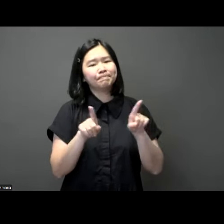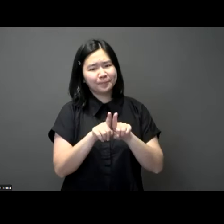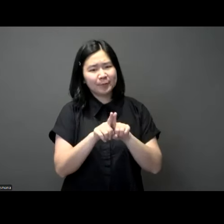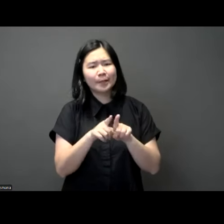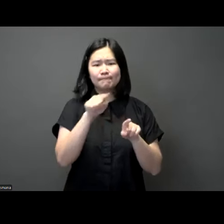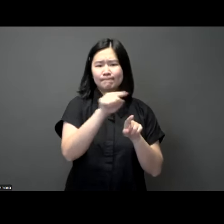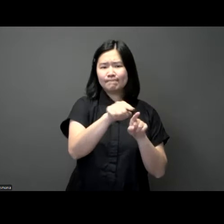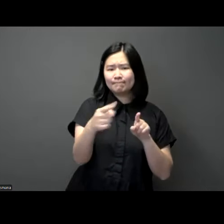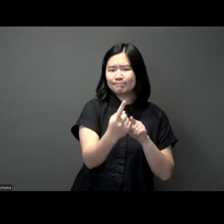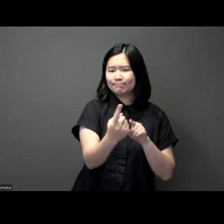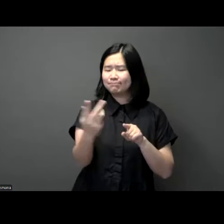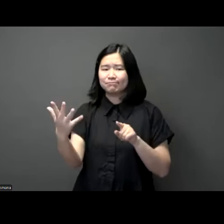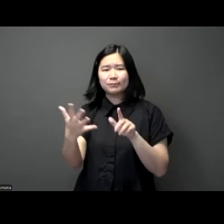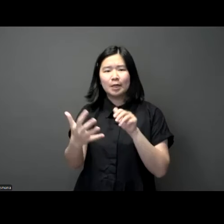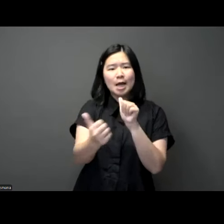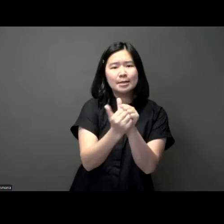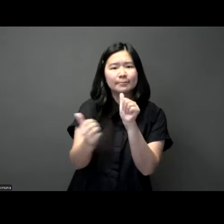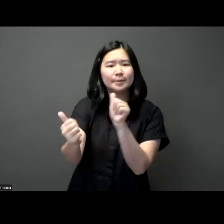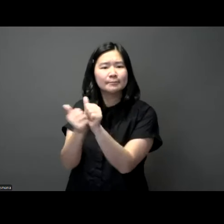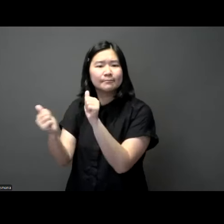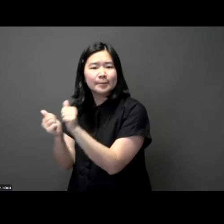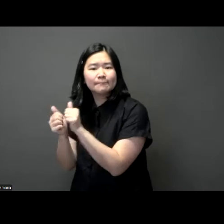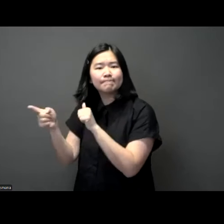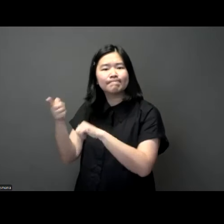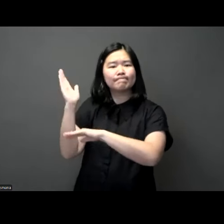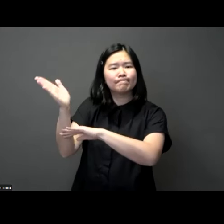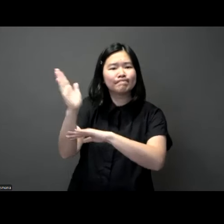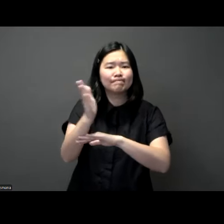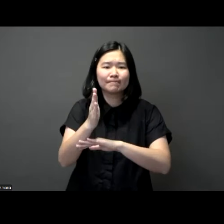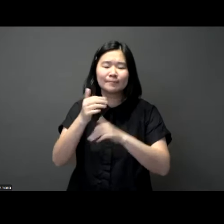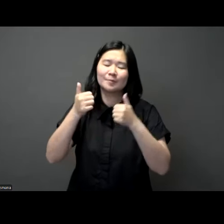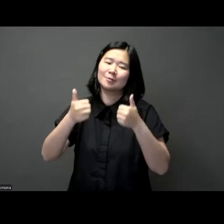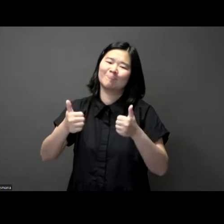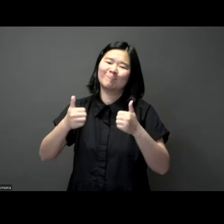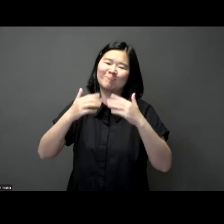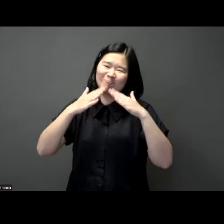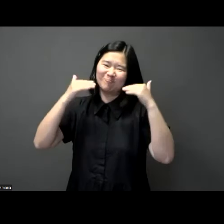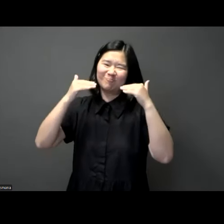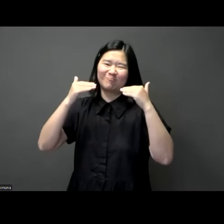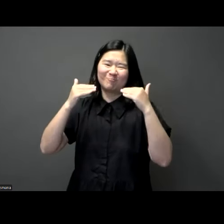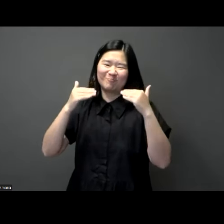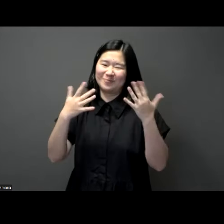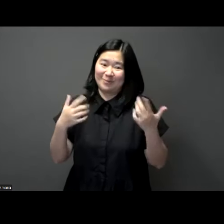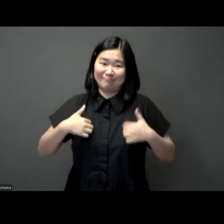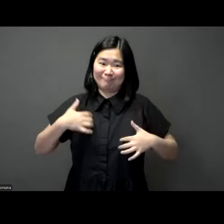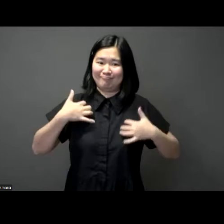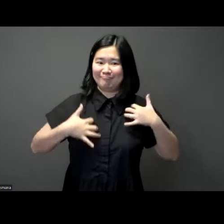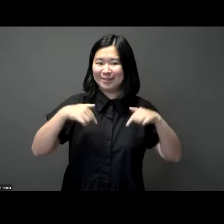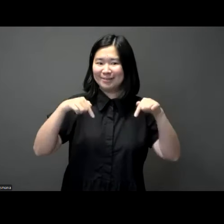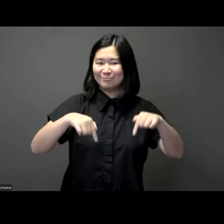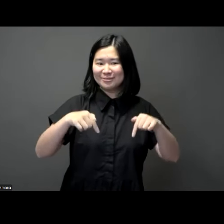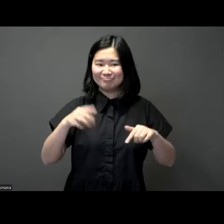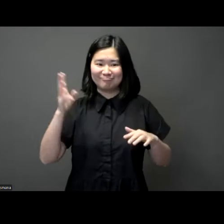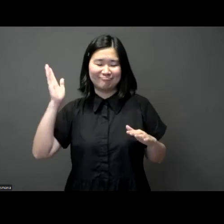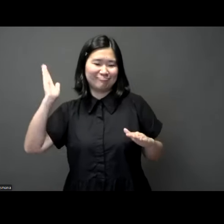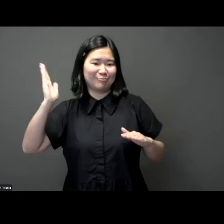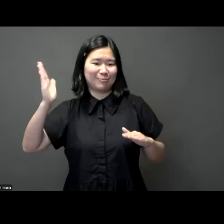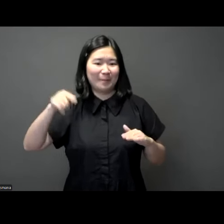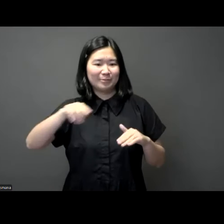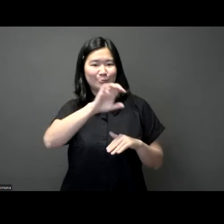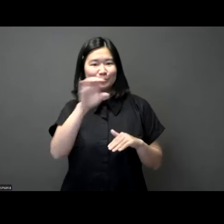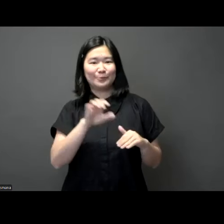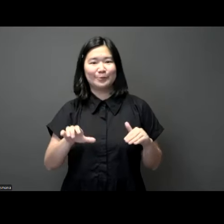interesting webinar. So the elimination efforts is one of the bold proposals